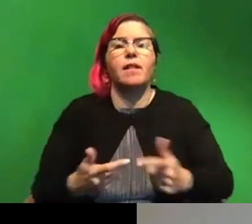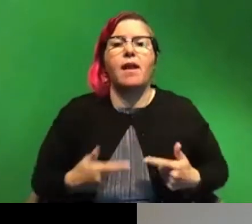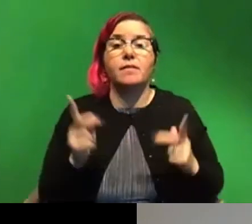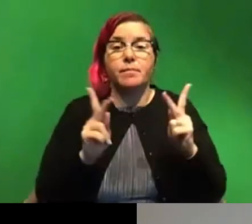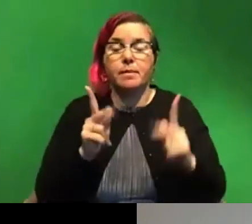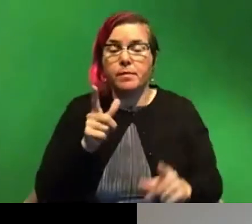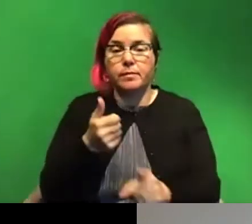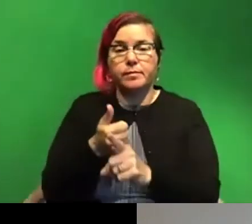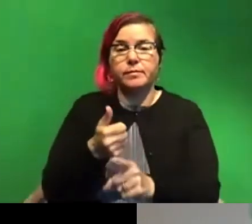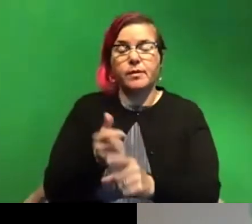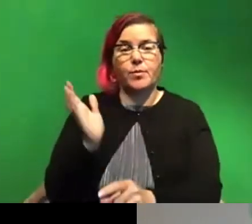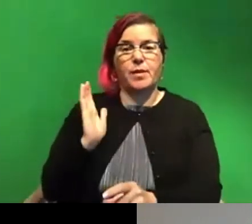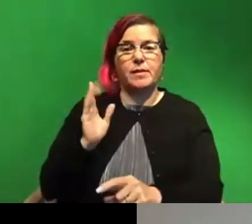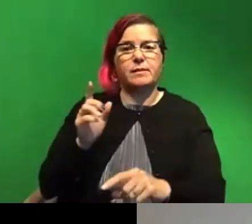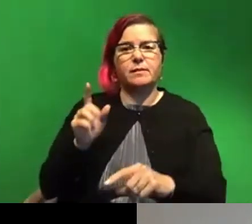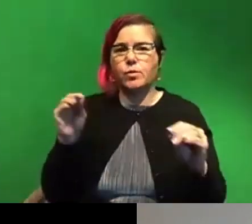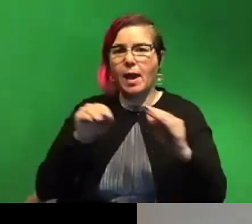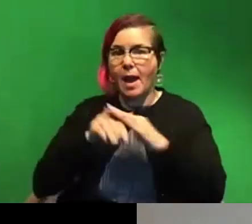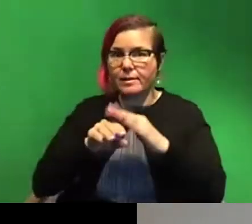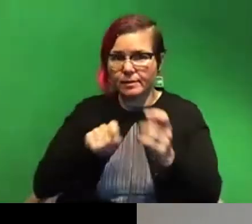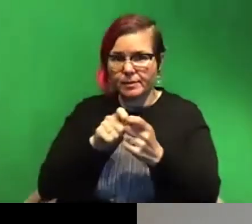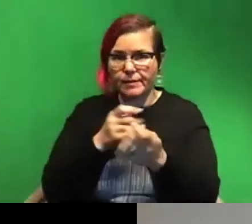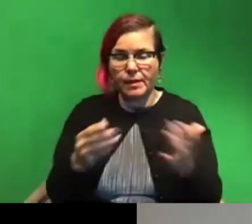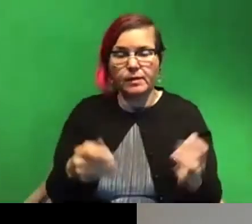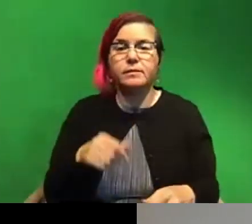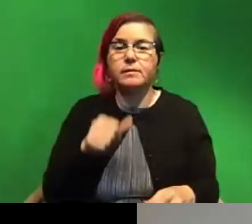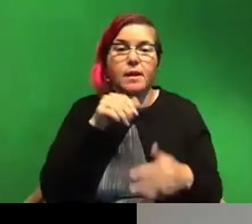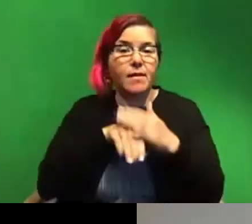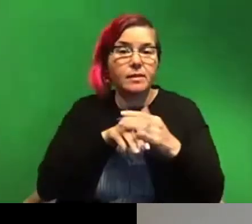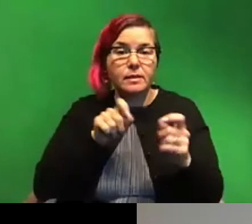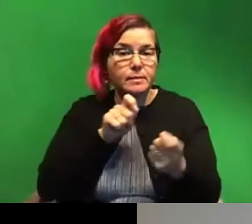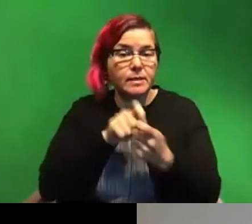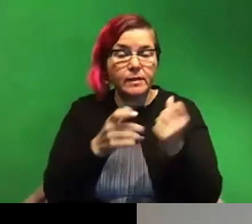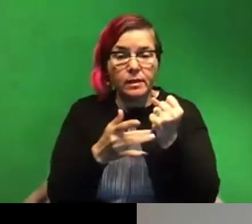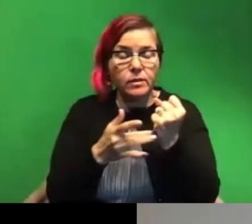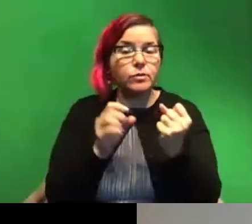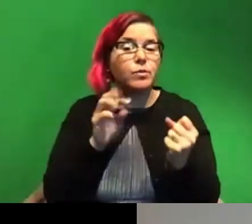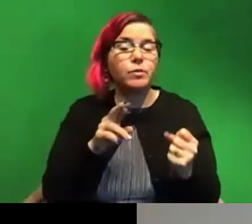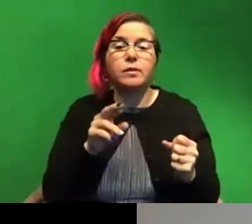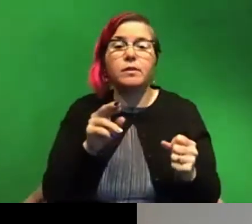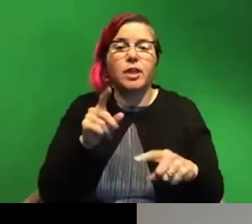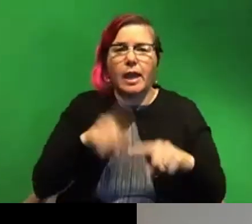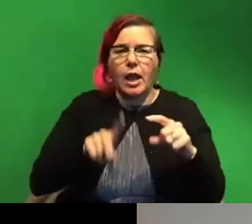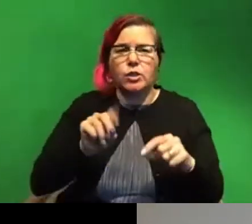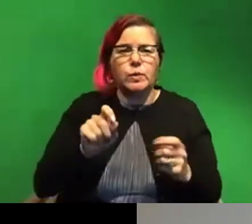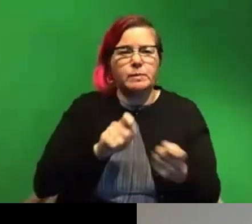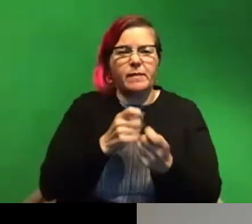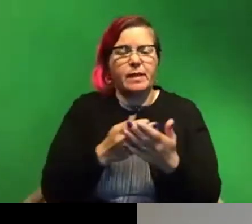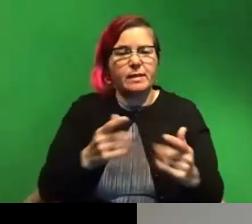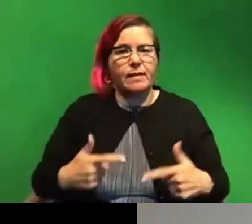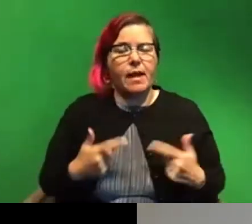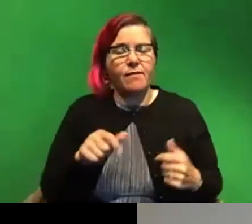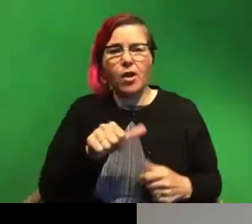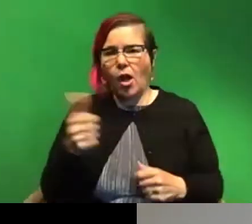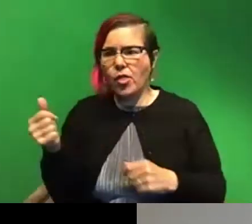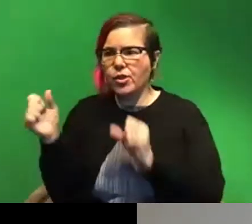who have, you know, previously not had access to certain things and not had access to certain technologies, or not been able to do certain things in life that maybe others